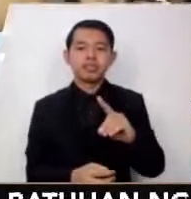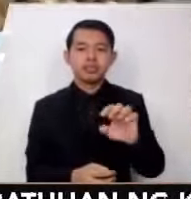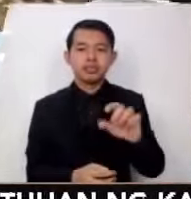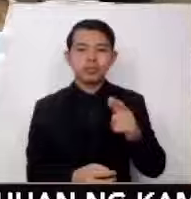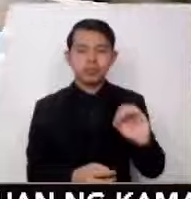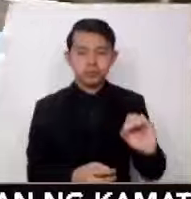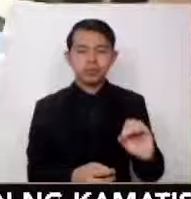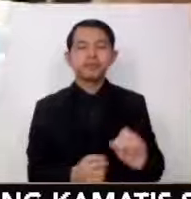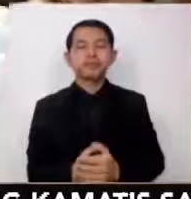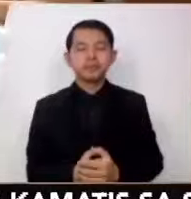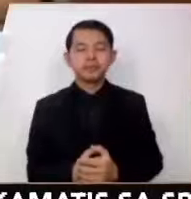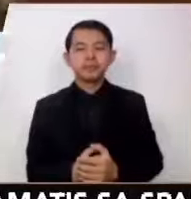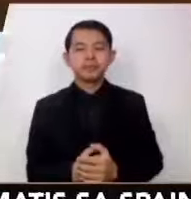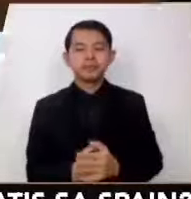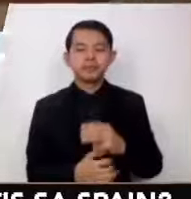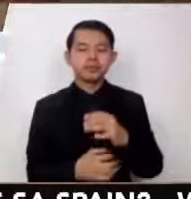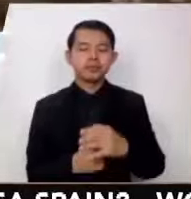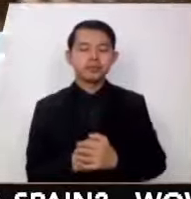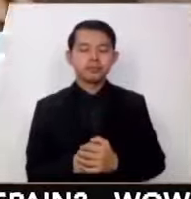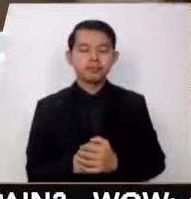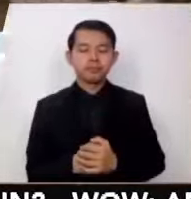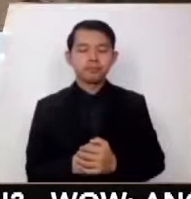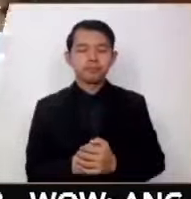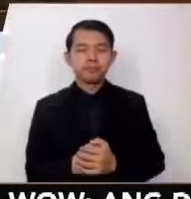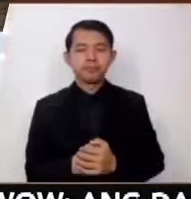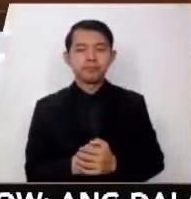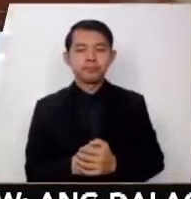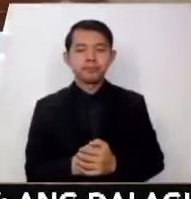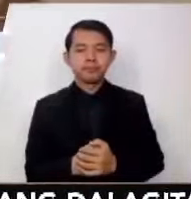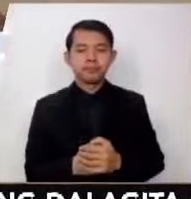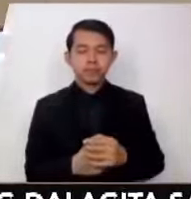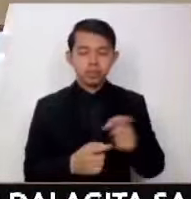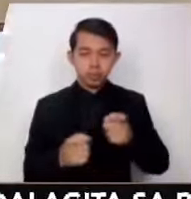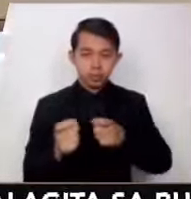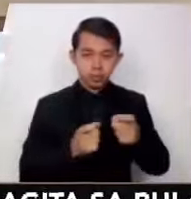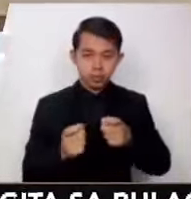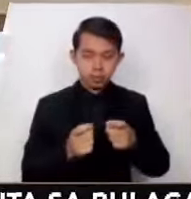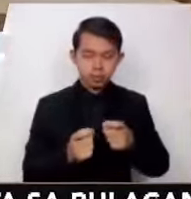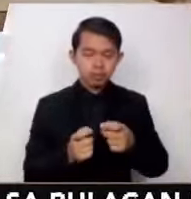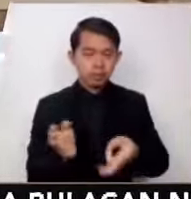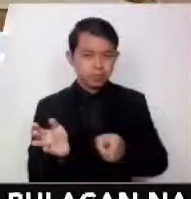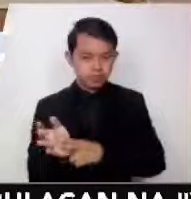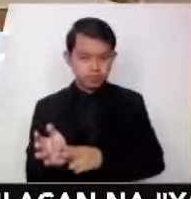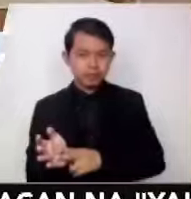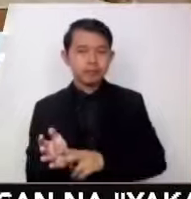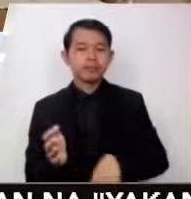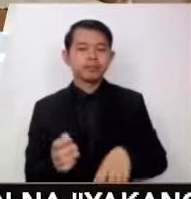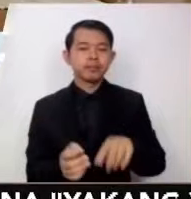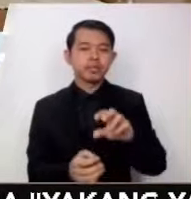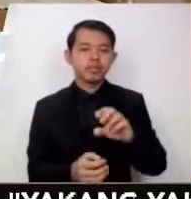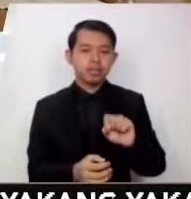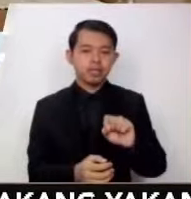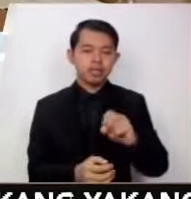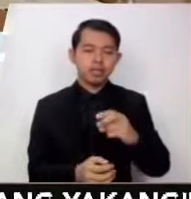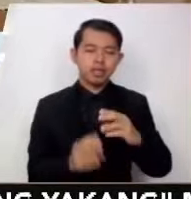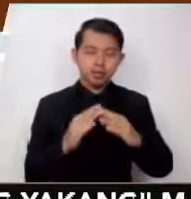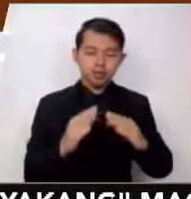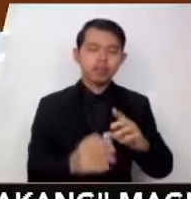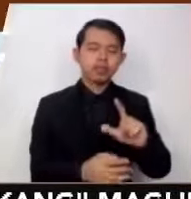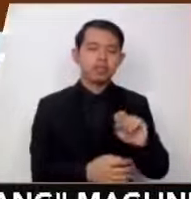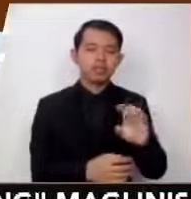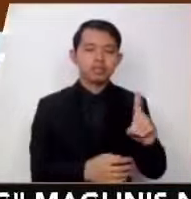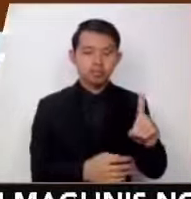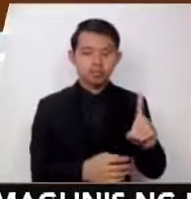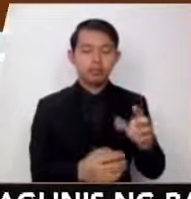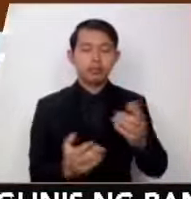and Entertainment President. Co-managed din si Ji-soo ng SHOW LTD sa Korea. Dumalo rin si GMA Entertainment